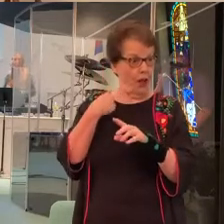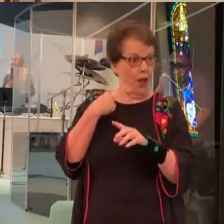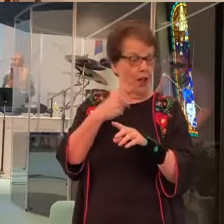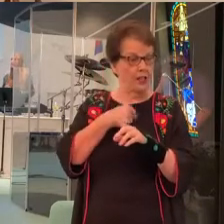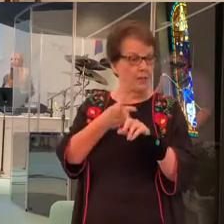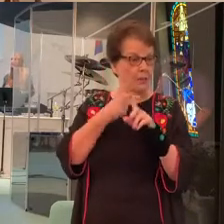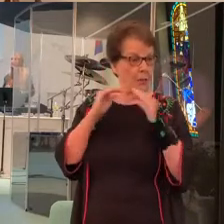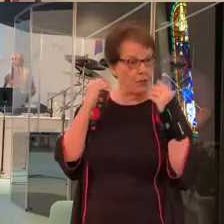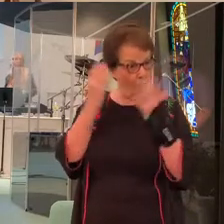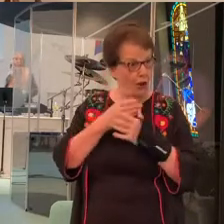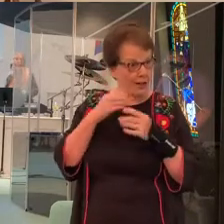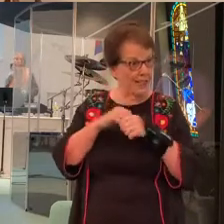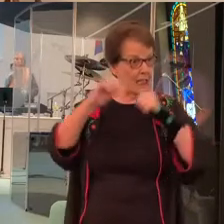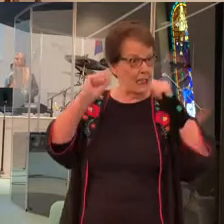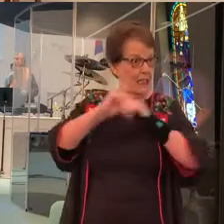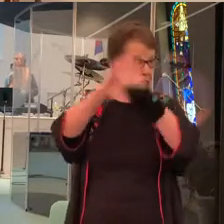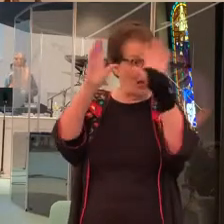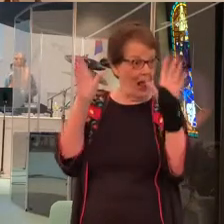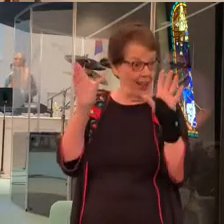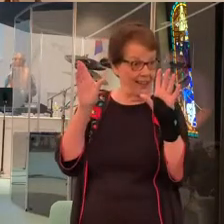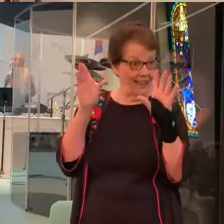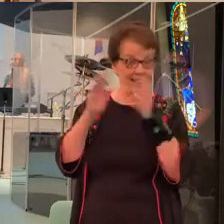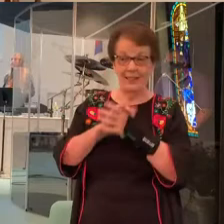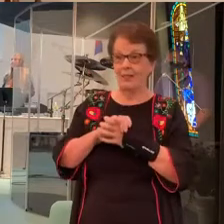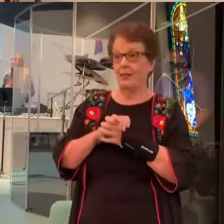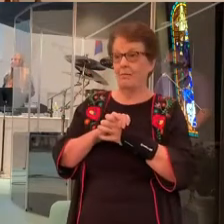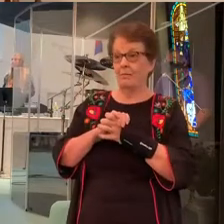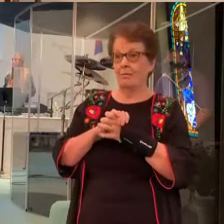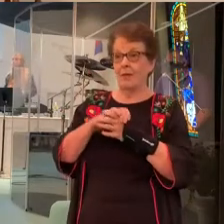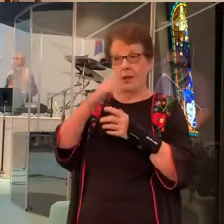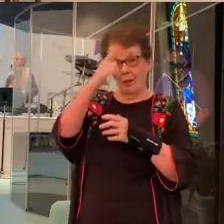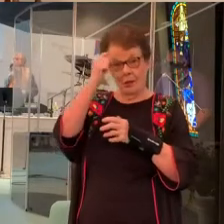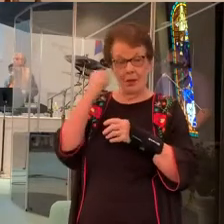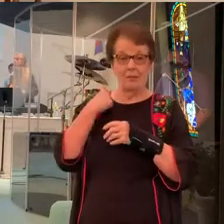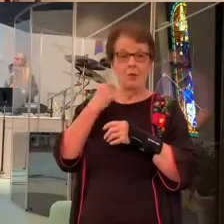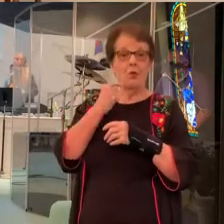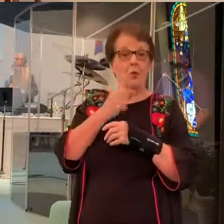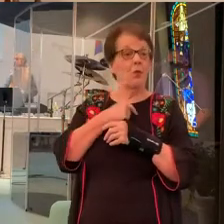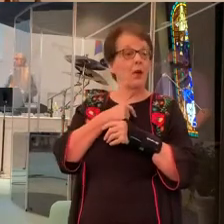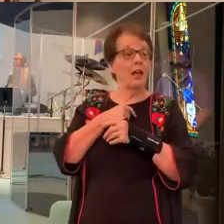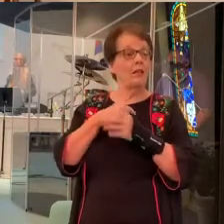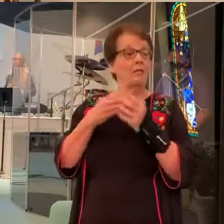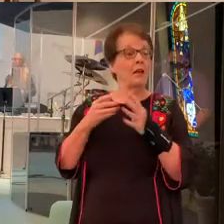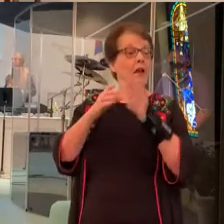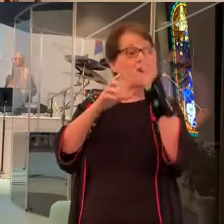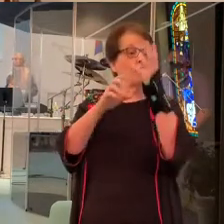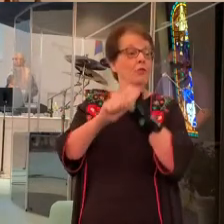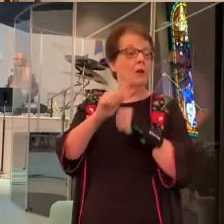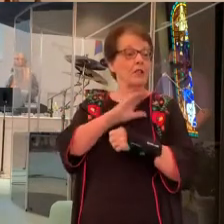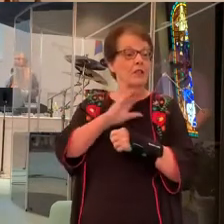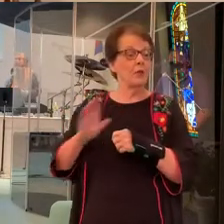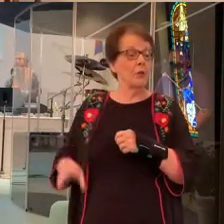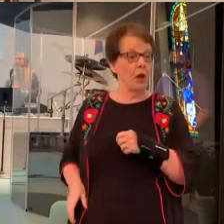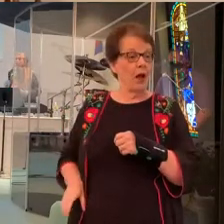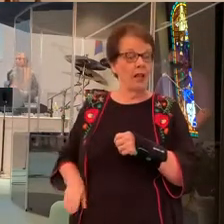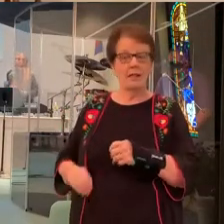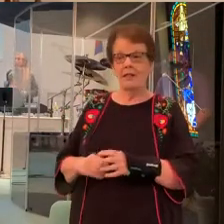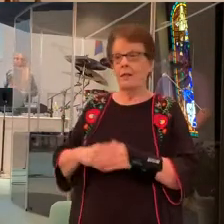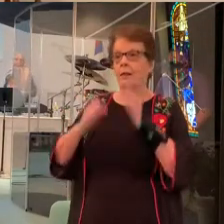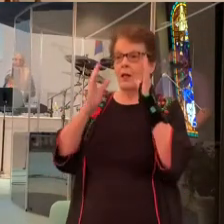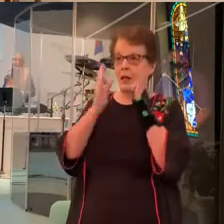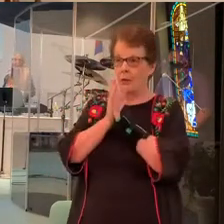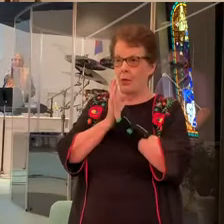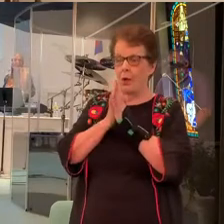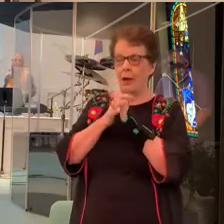get to do that because we are, those of us that have trusted Christ, we are the redeemed, and this is our song. So let me pray for us, and we'll